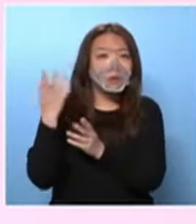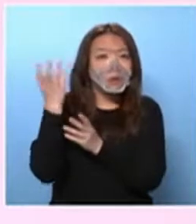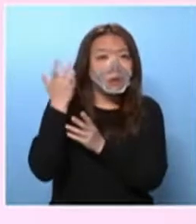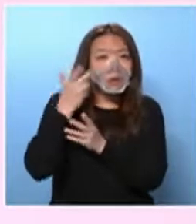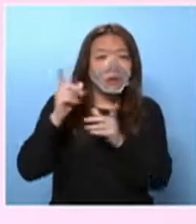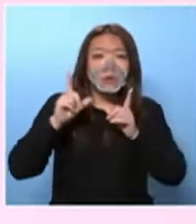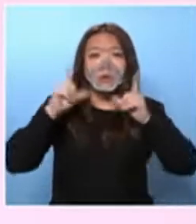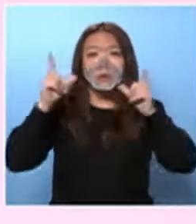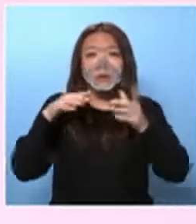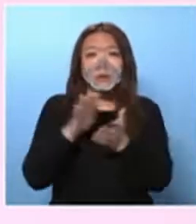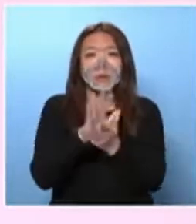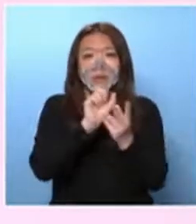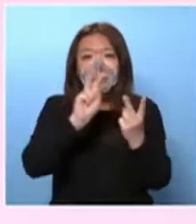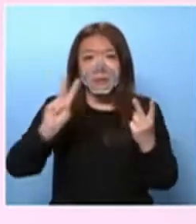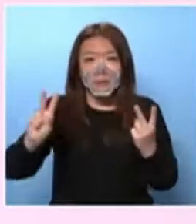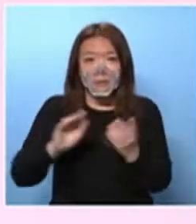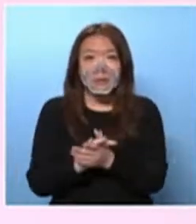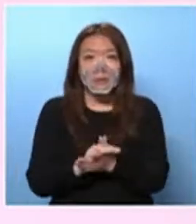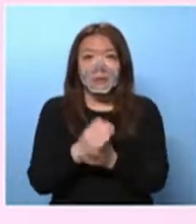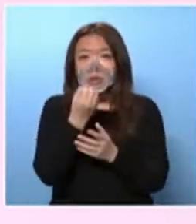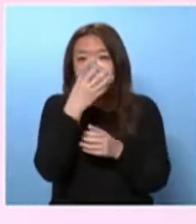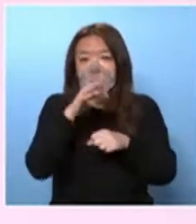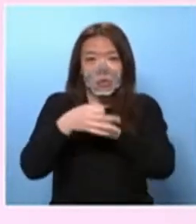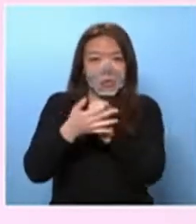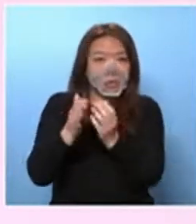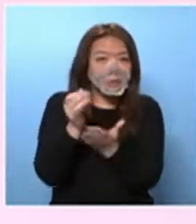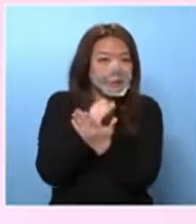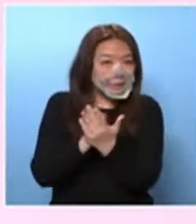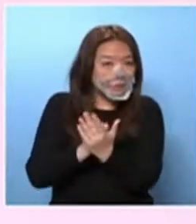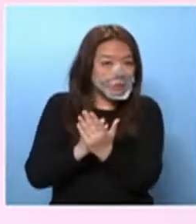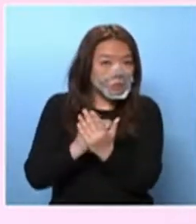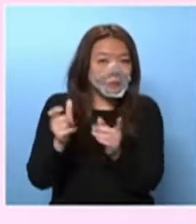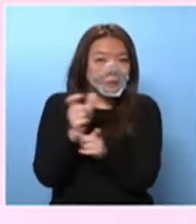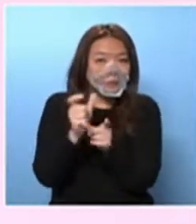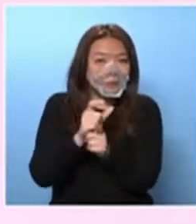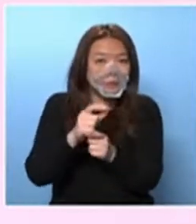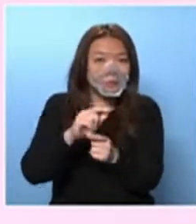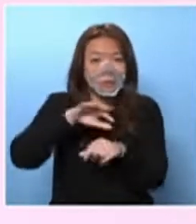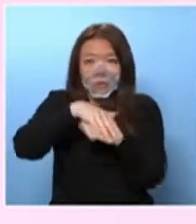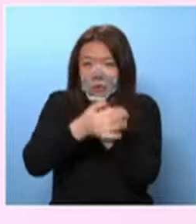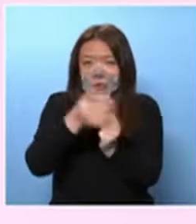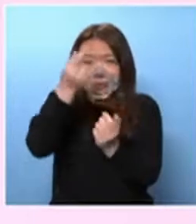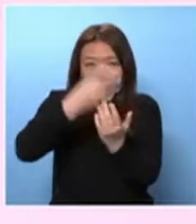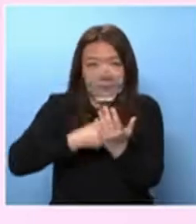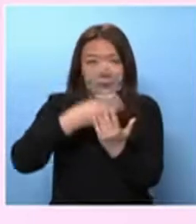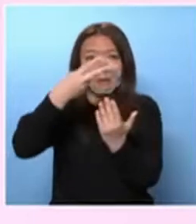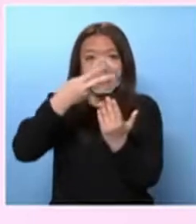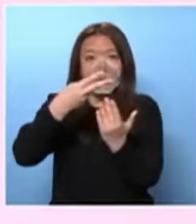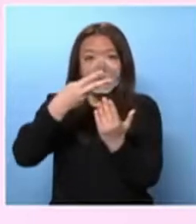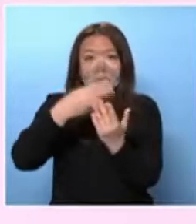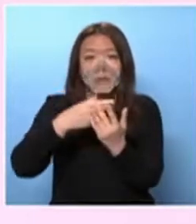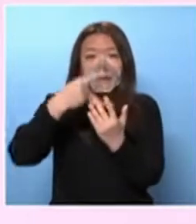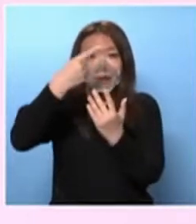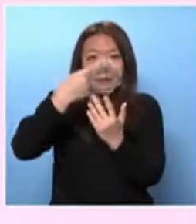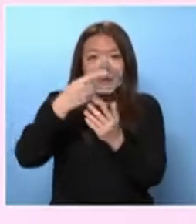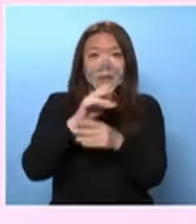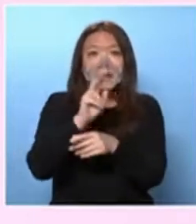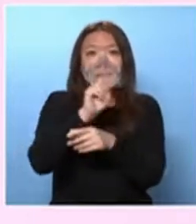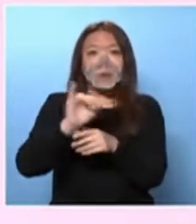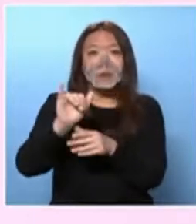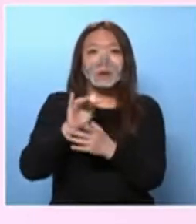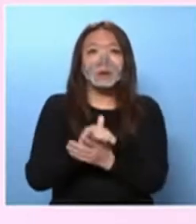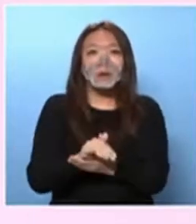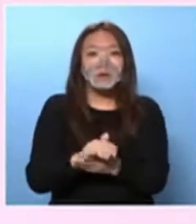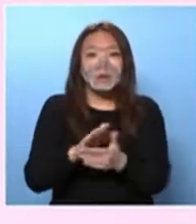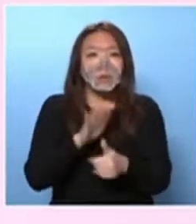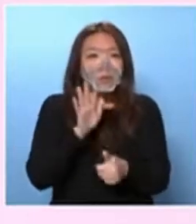held annually, are acclaimed internationally. In year 2020, Hong Kong ranked as the second largest art market in the world after